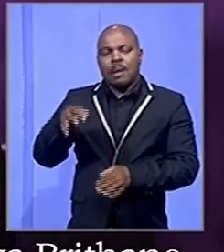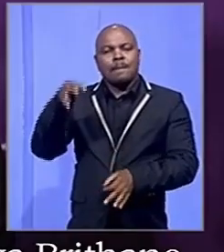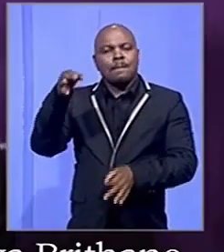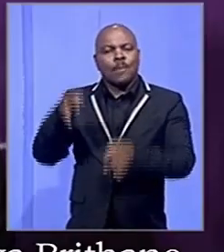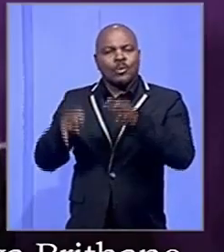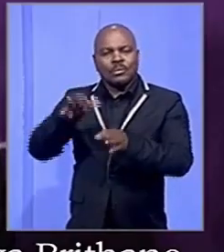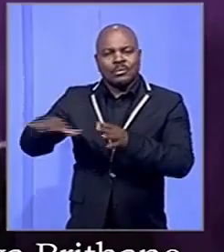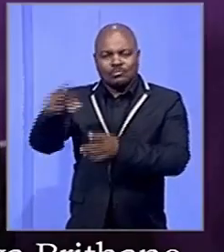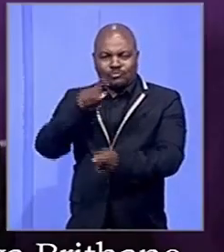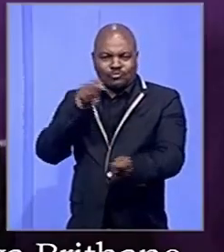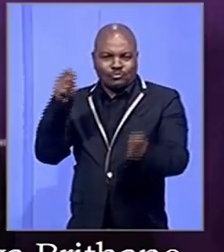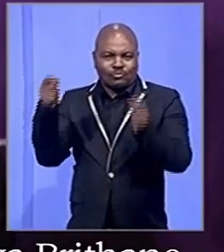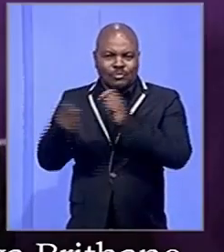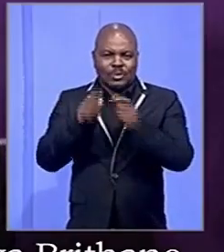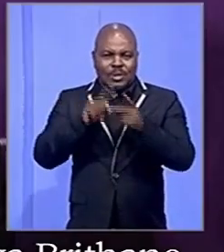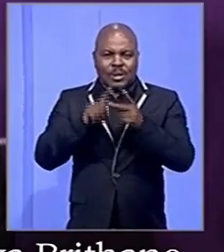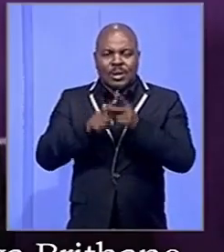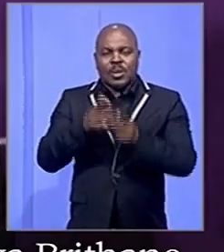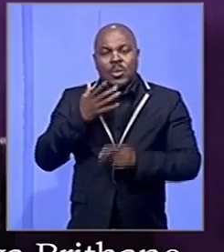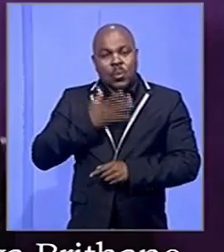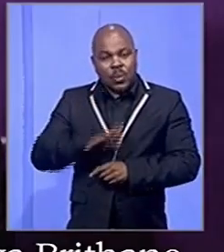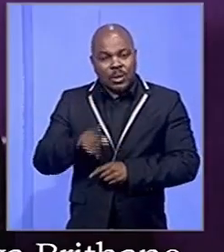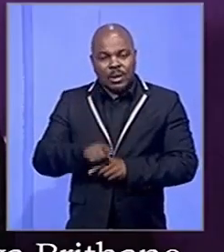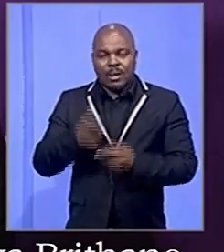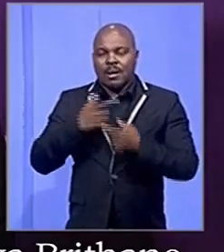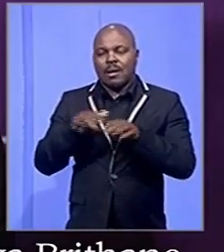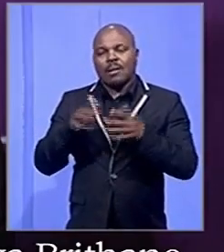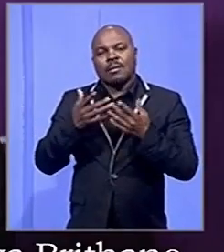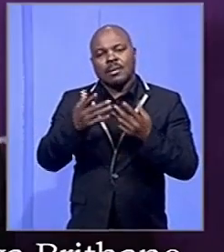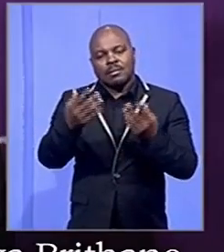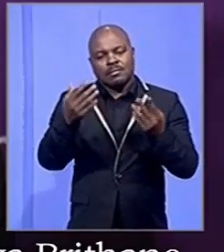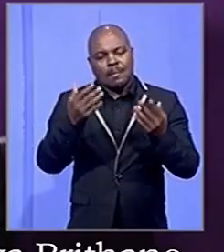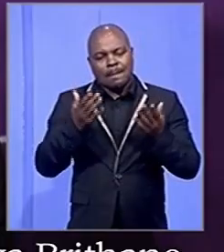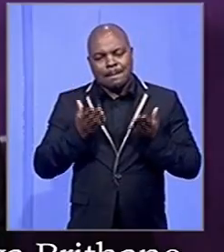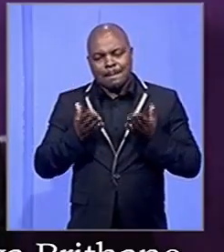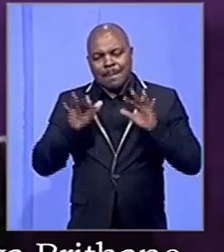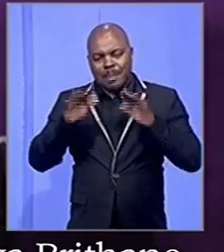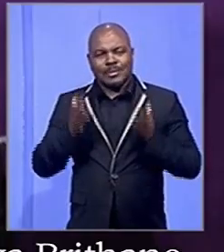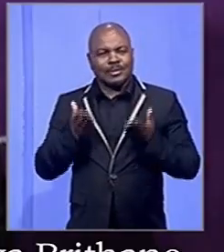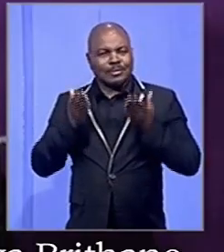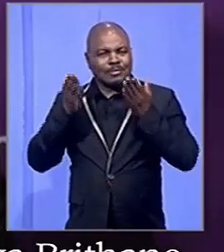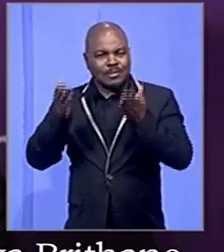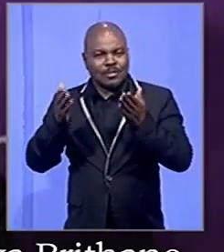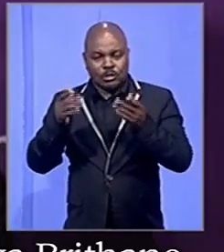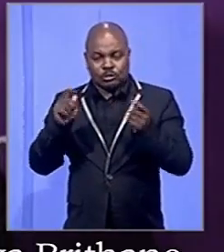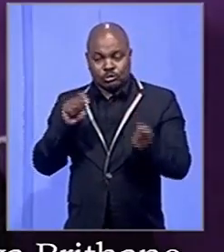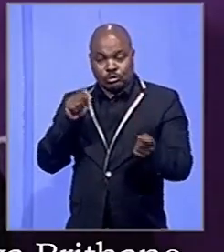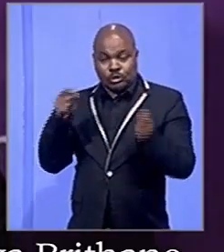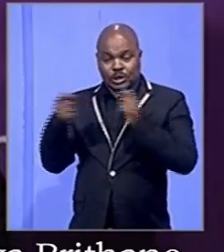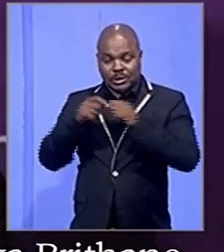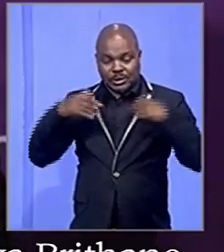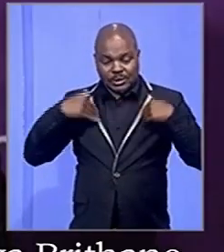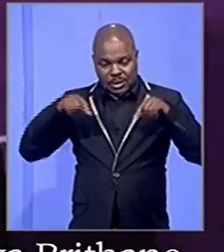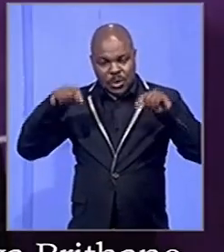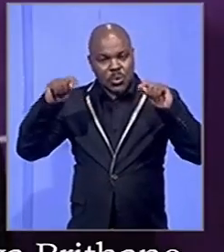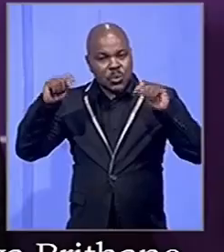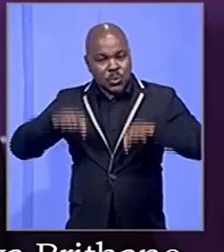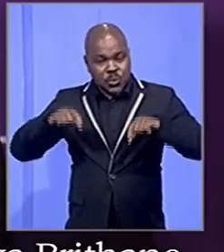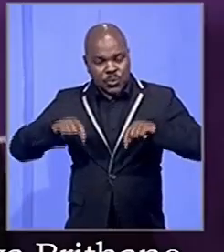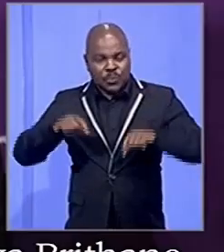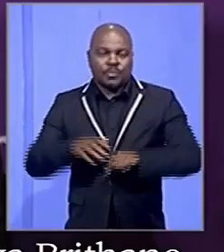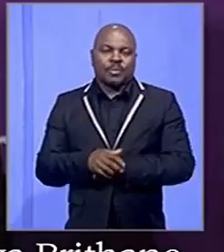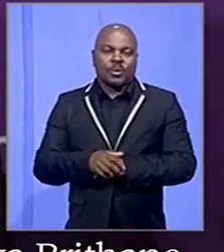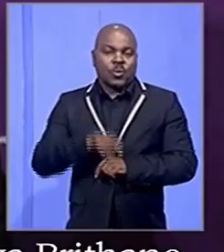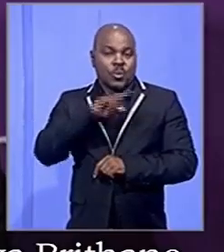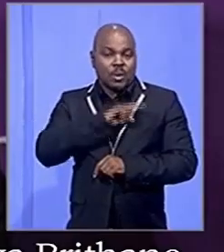performance, a return to politics as public service. The change begins right here